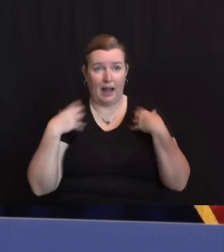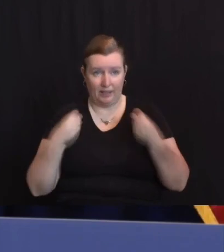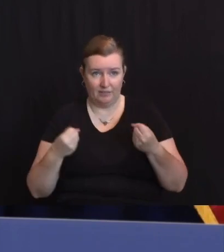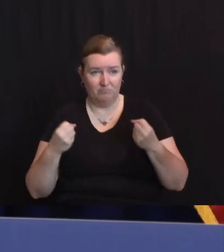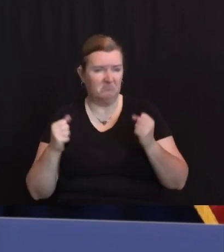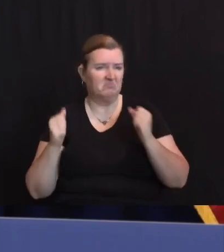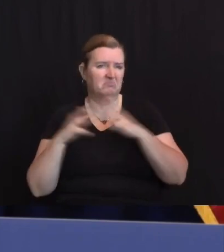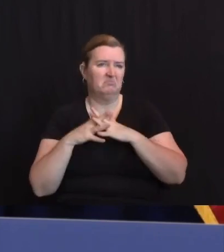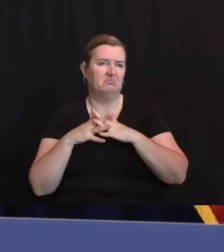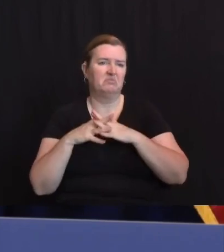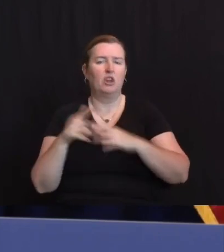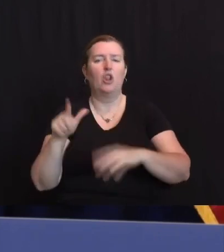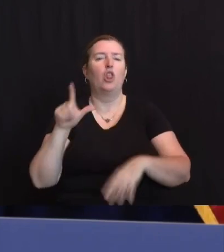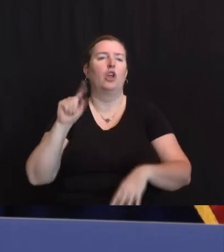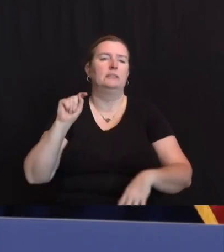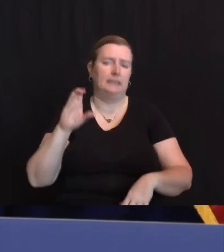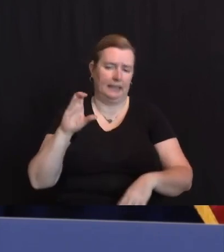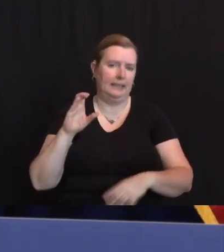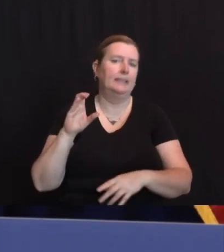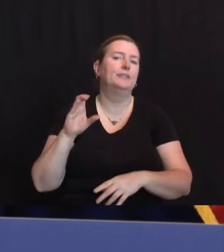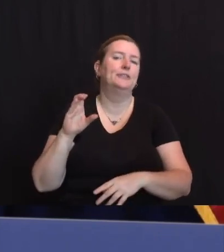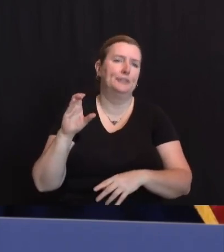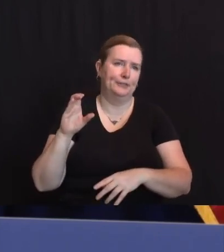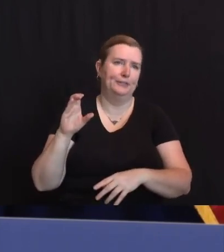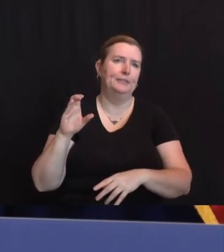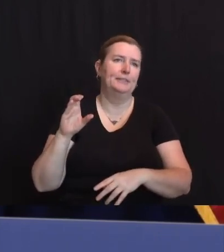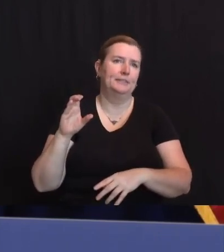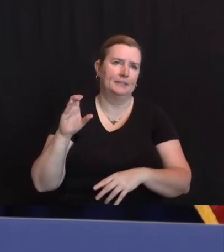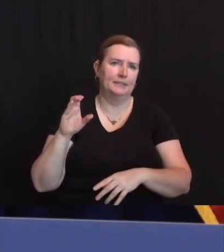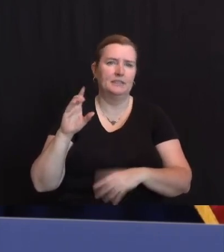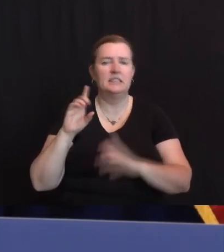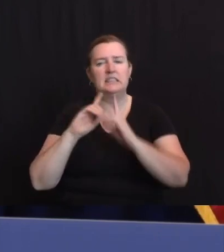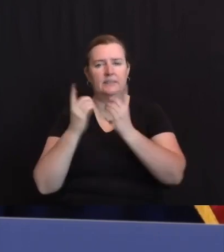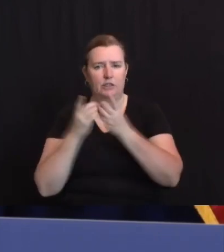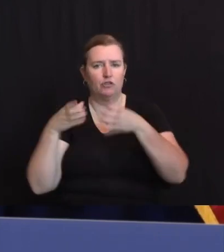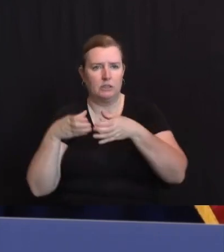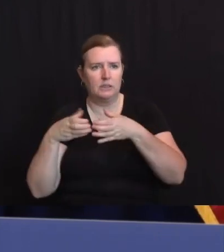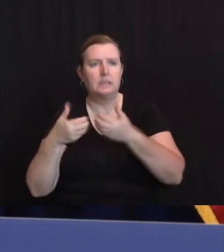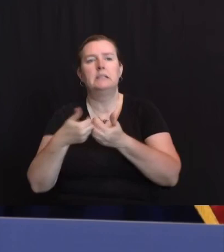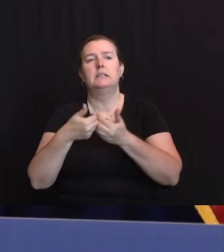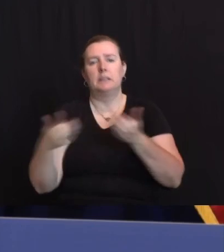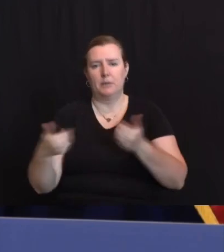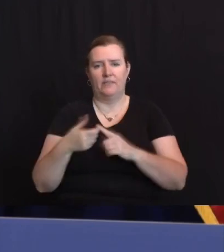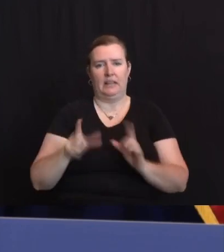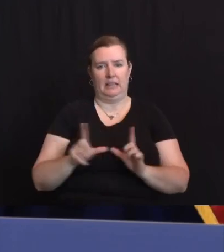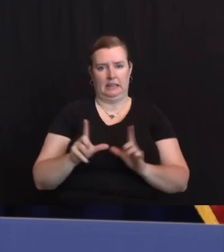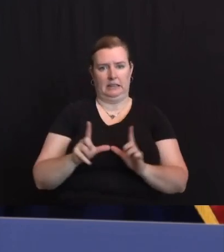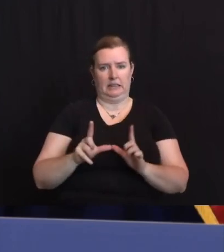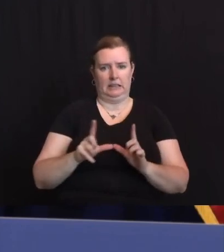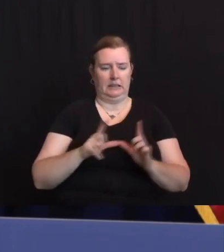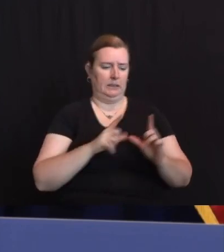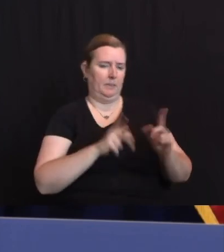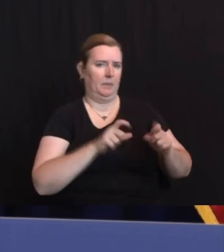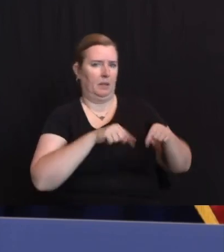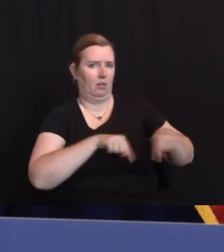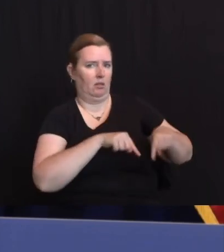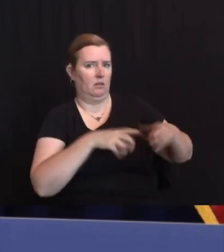actually separate from the enforcement, licensing and regulation and enforcement division